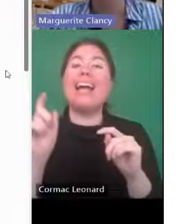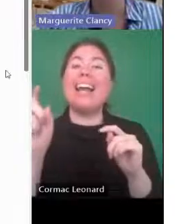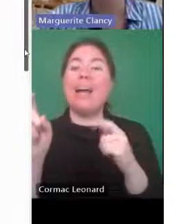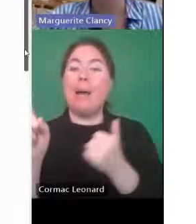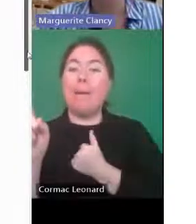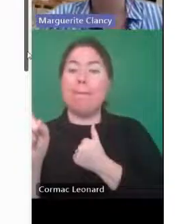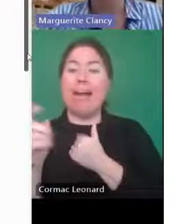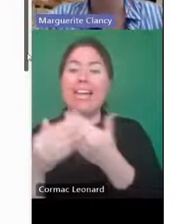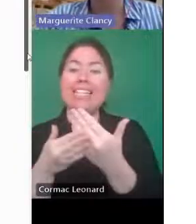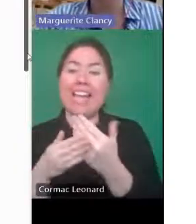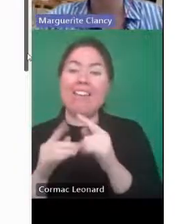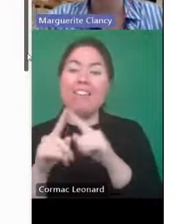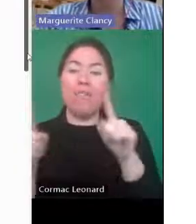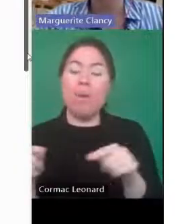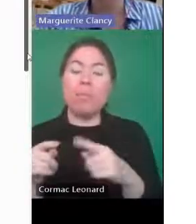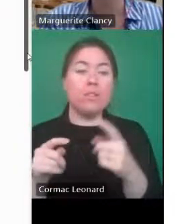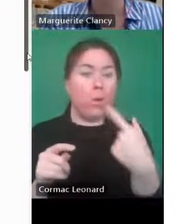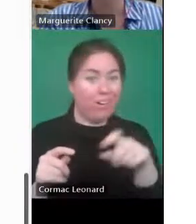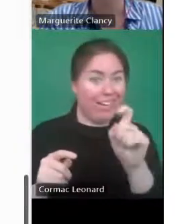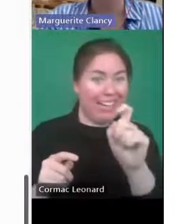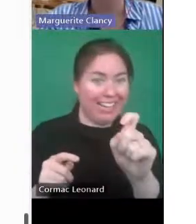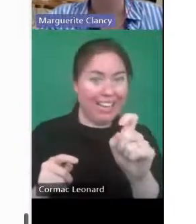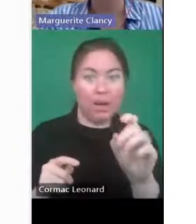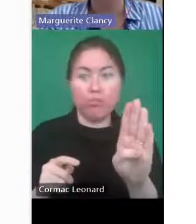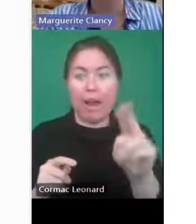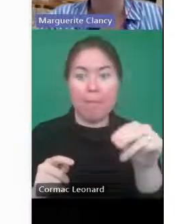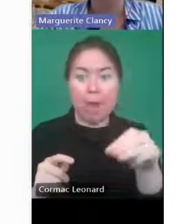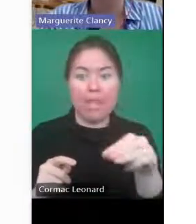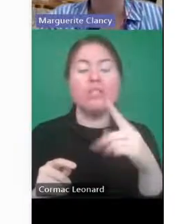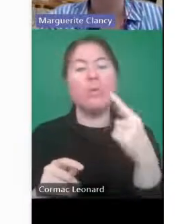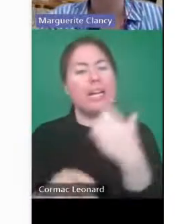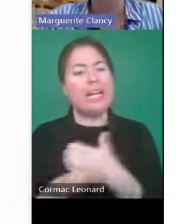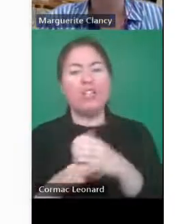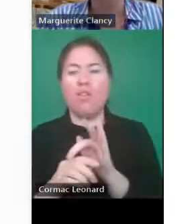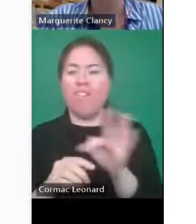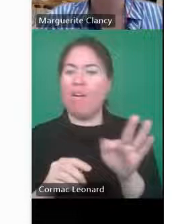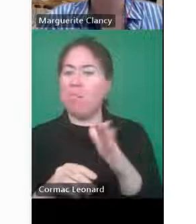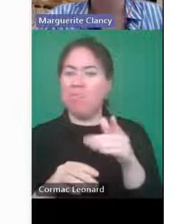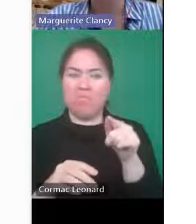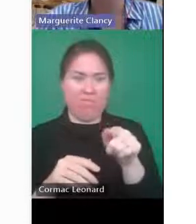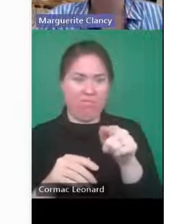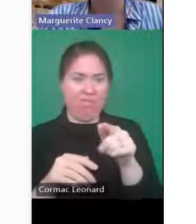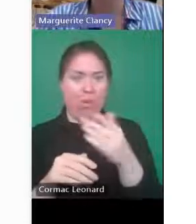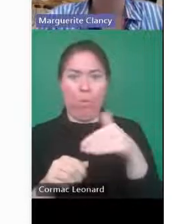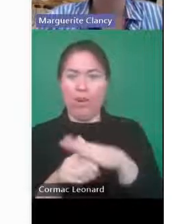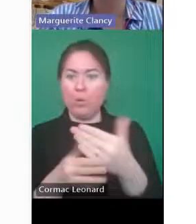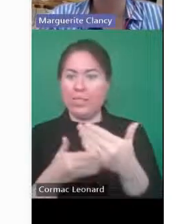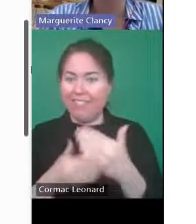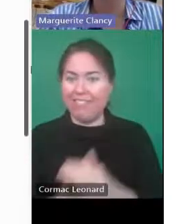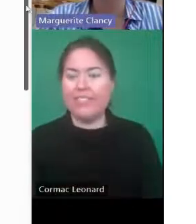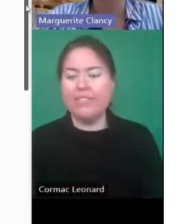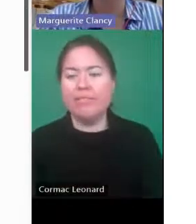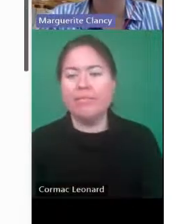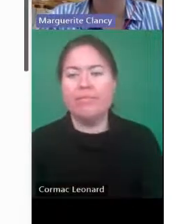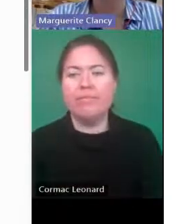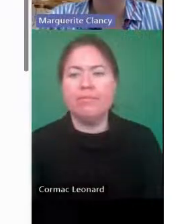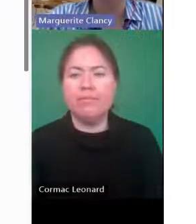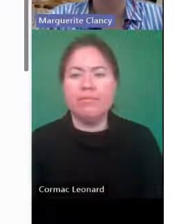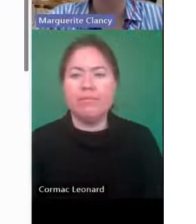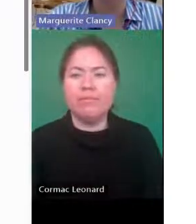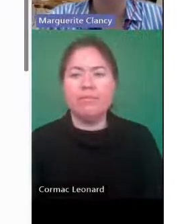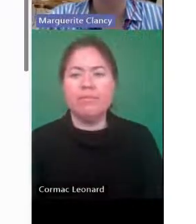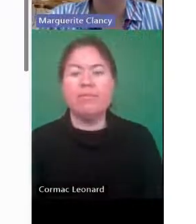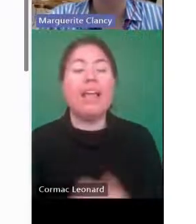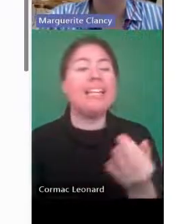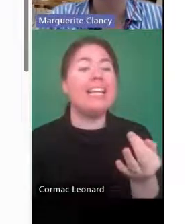can start and you can resume where you were working. Or potentially, if you need to, you can go back